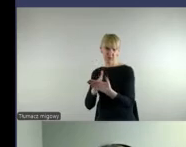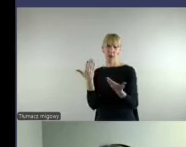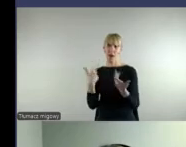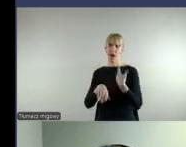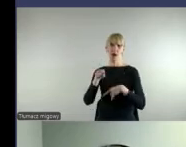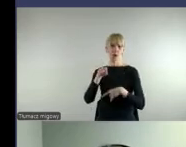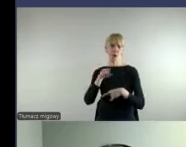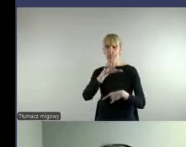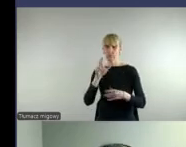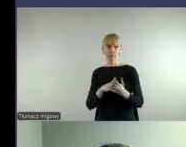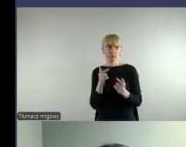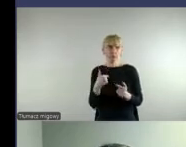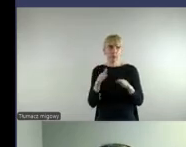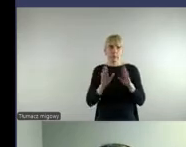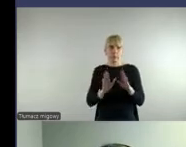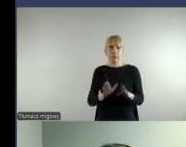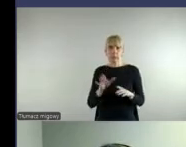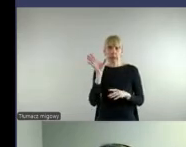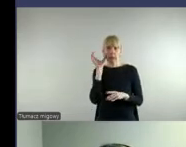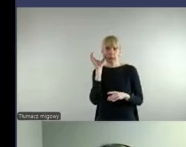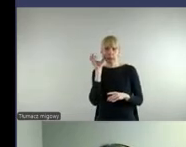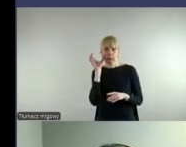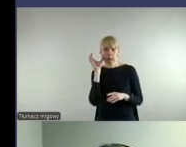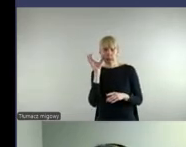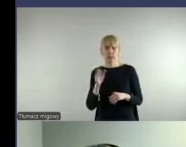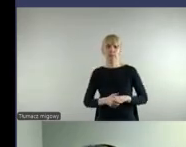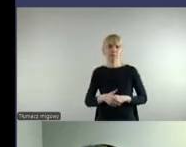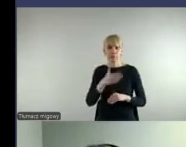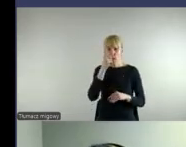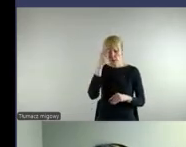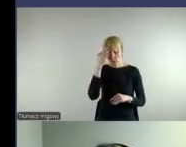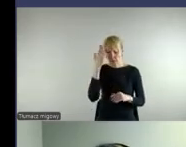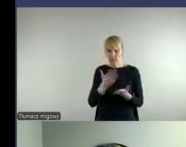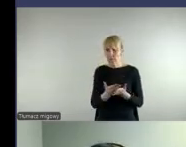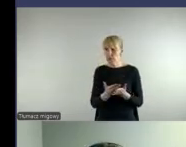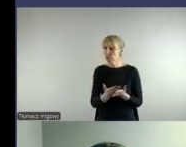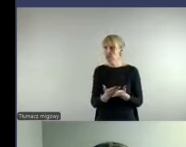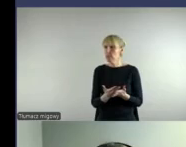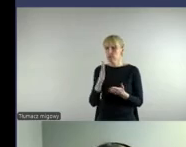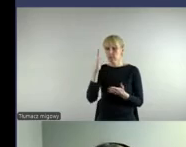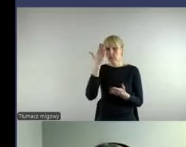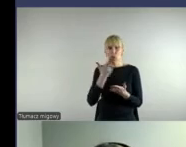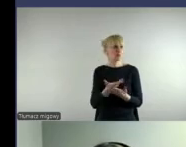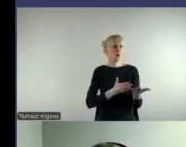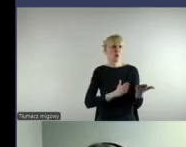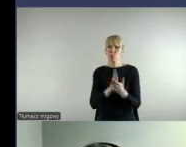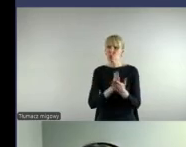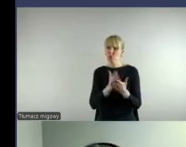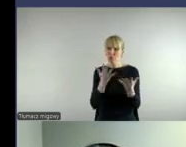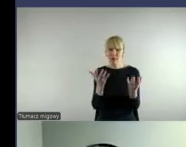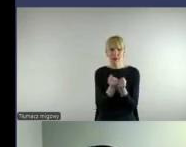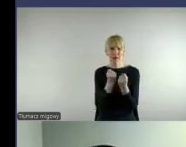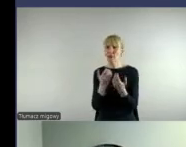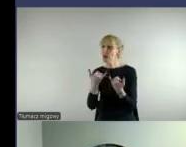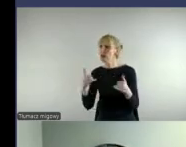and I realized two things. The first was that no emergency services or people from the outside world were going to be able to